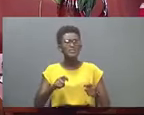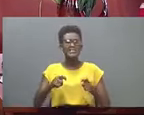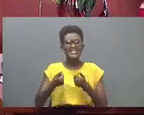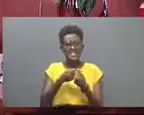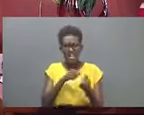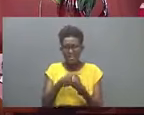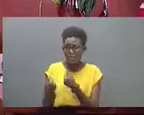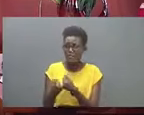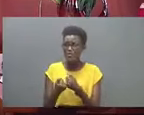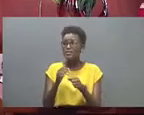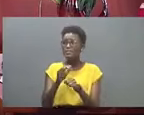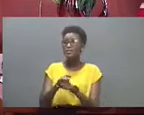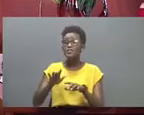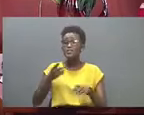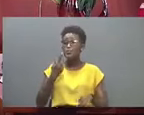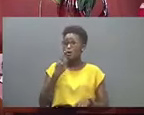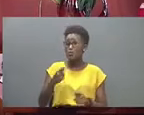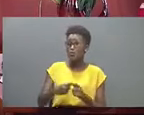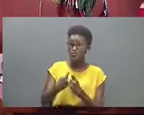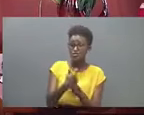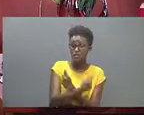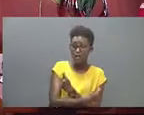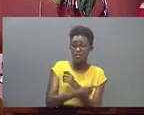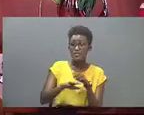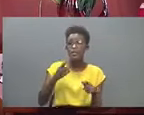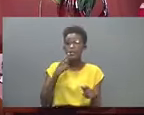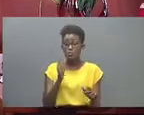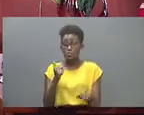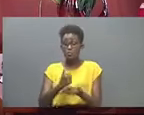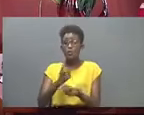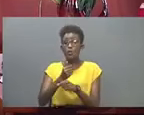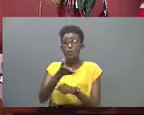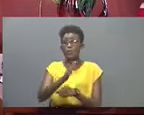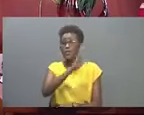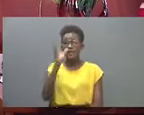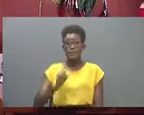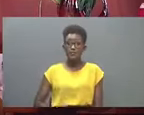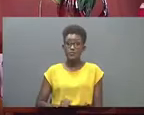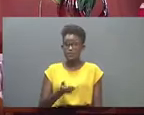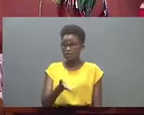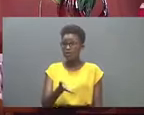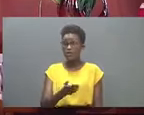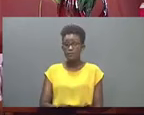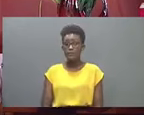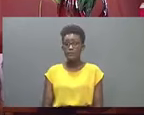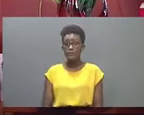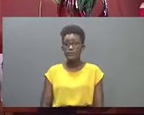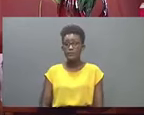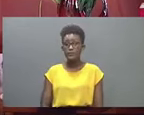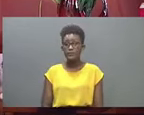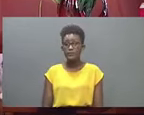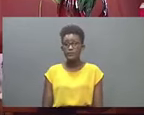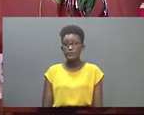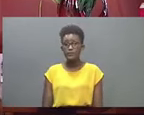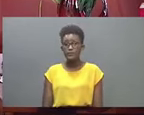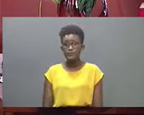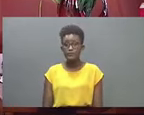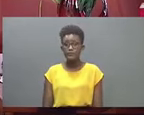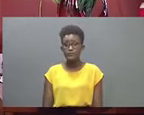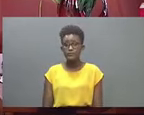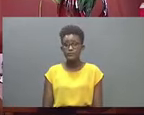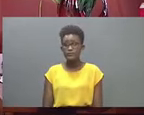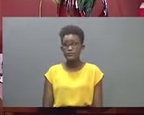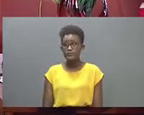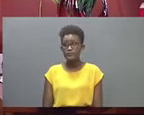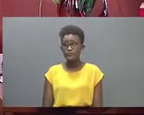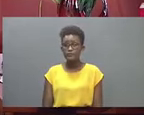tremendous evolution and changes taking place in Africa. Kuva Afrika Aguruka yatangira, twagiye duhura n'ibintu byinshi biduhiga